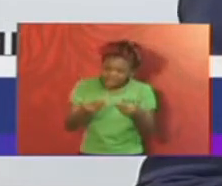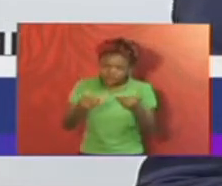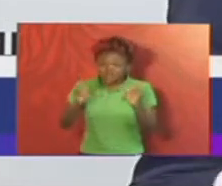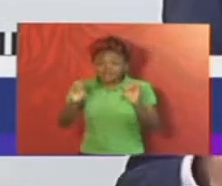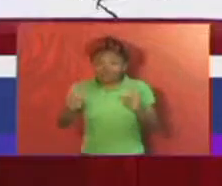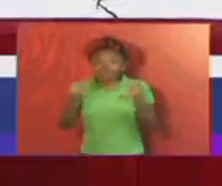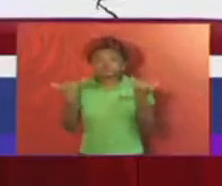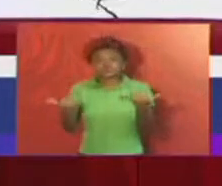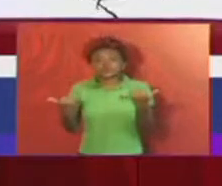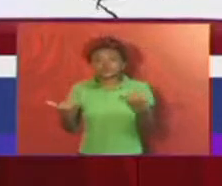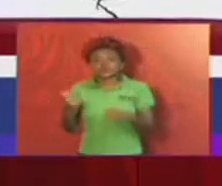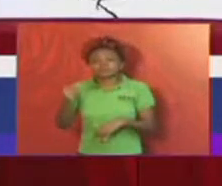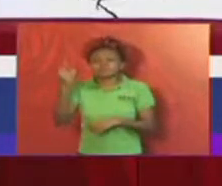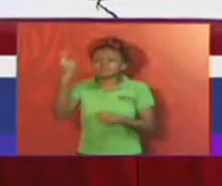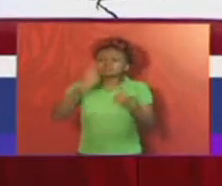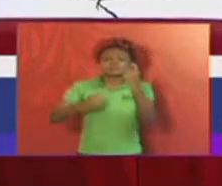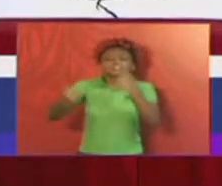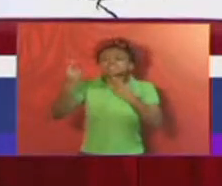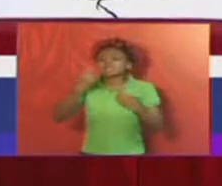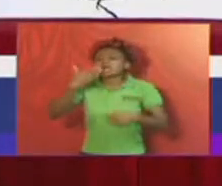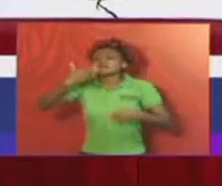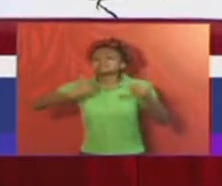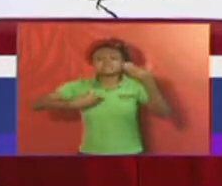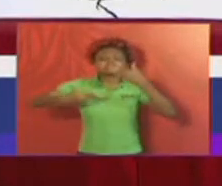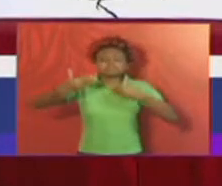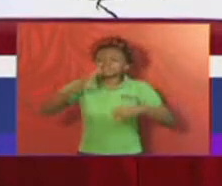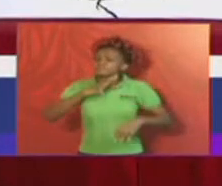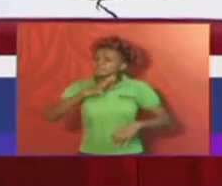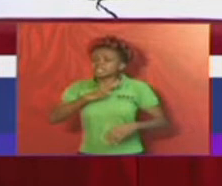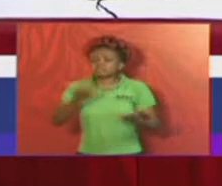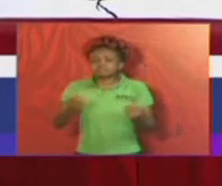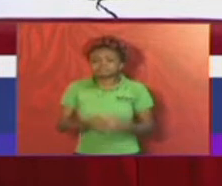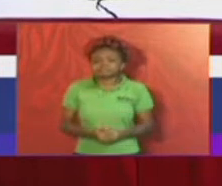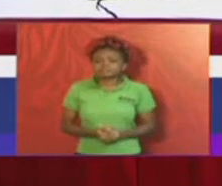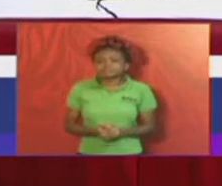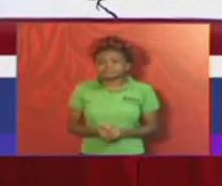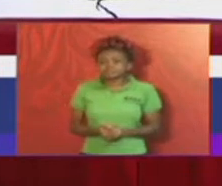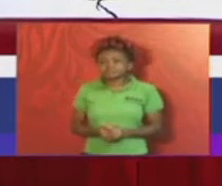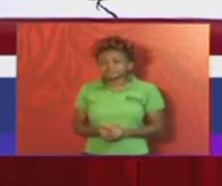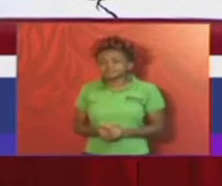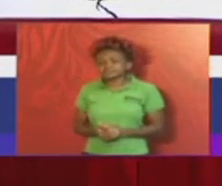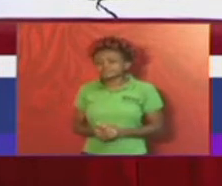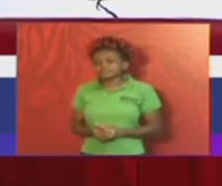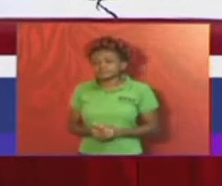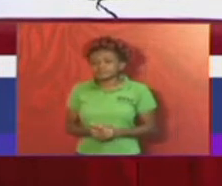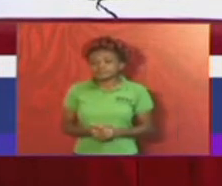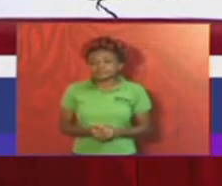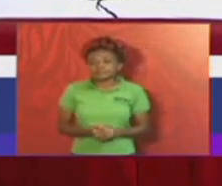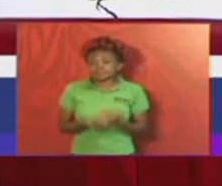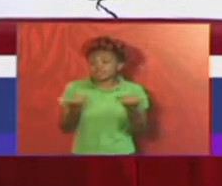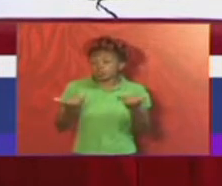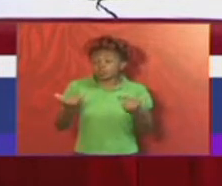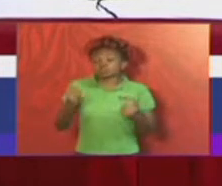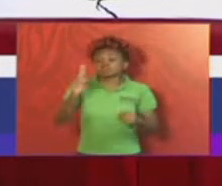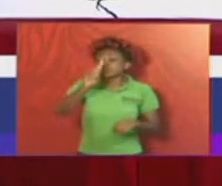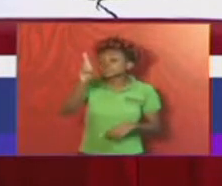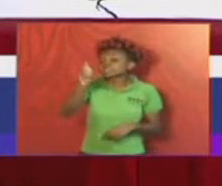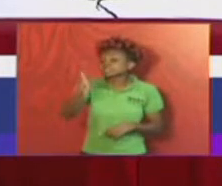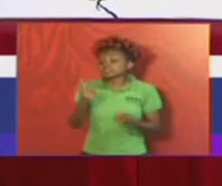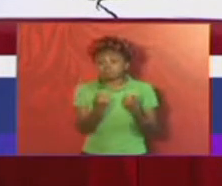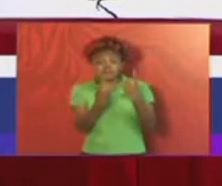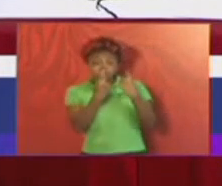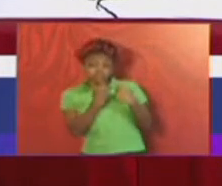questions. Yes, as Minister said, as we move into the question and answer segment of this conference, We want to remind our